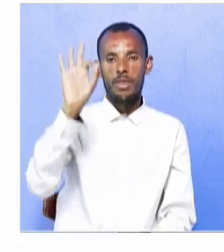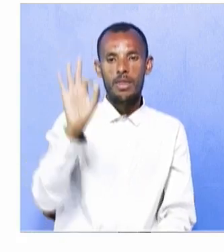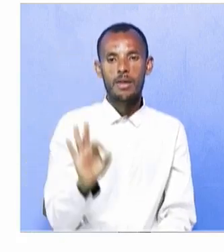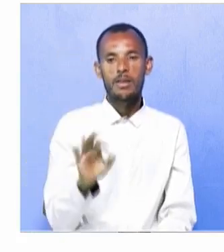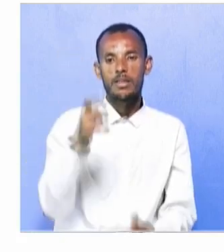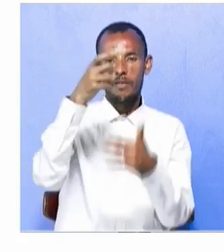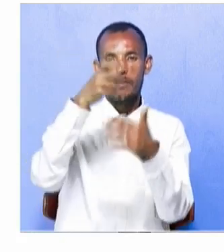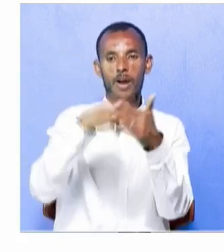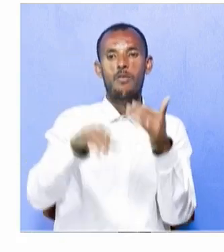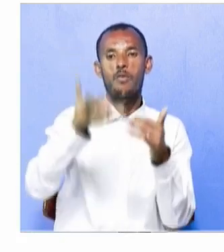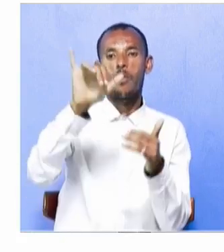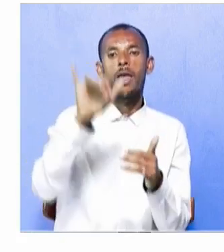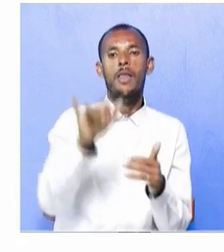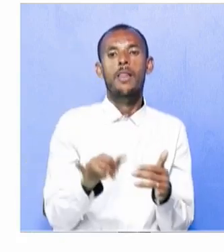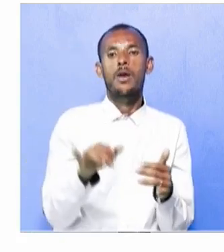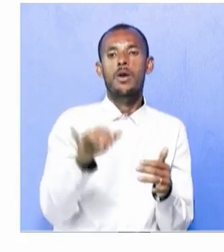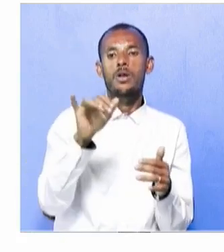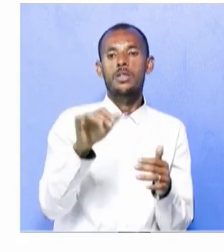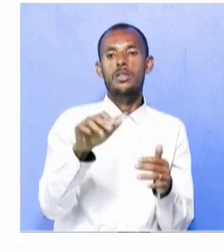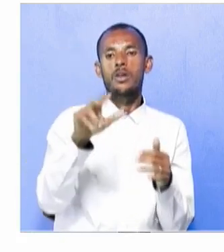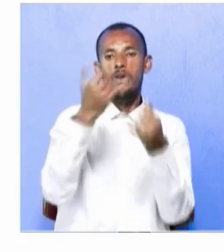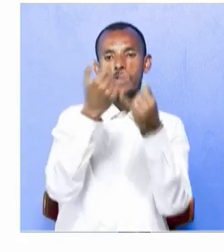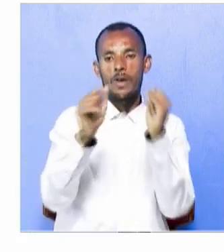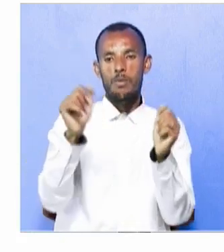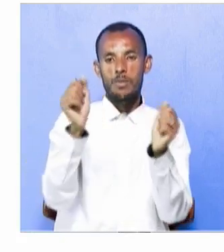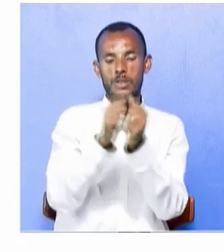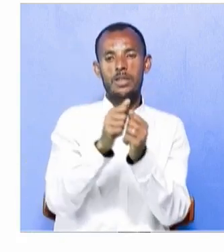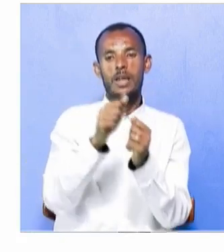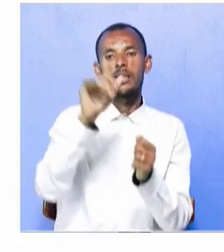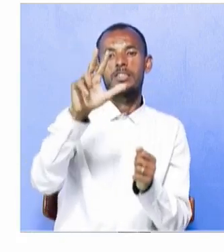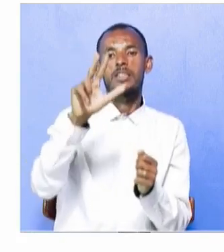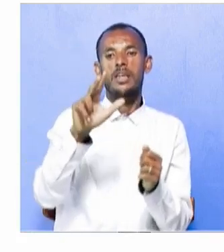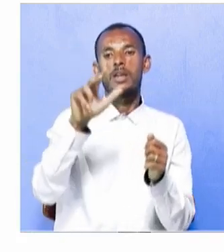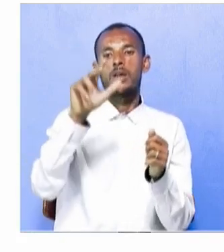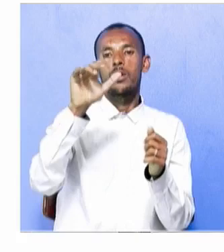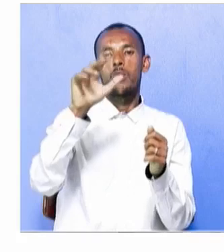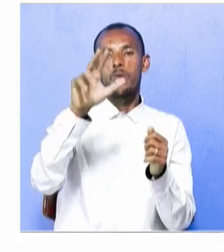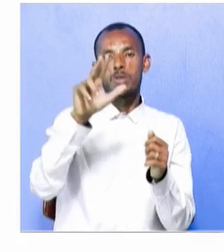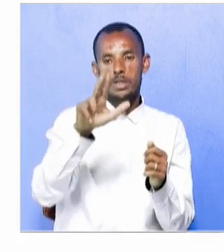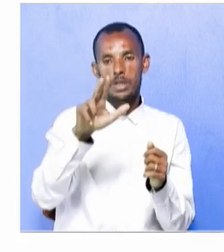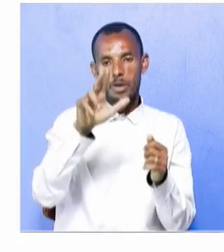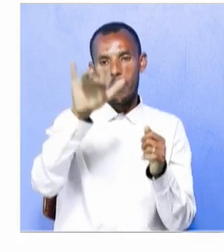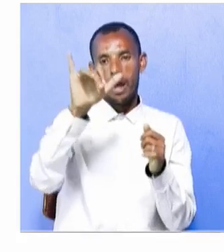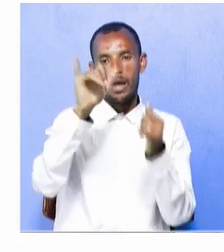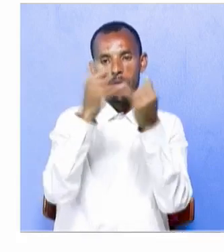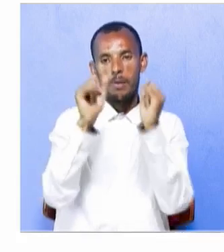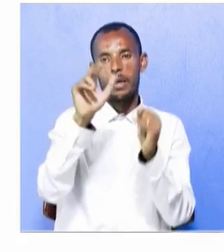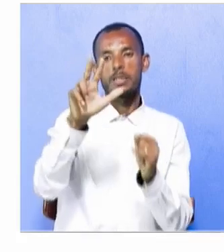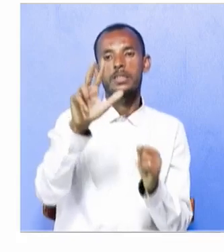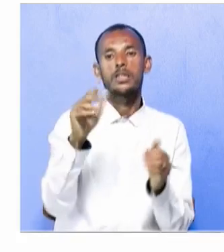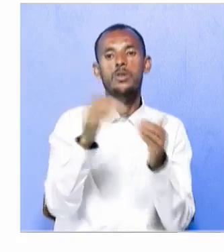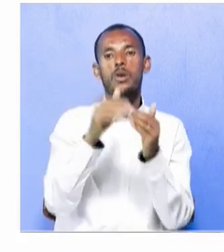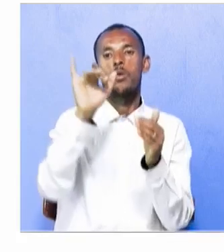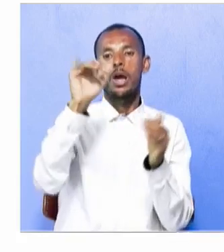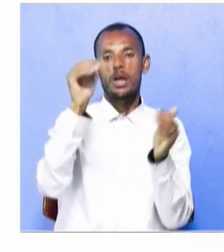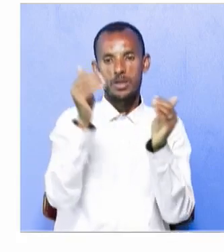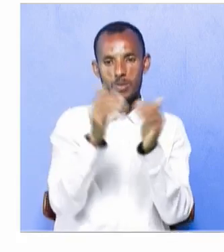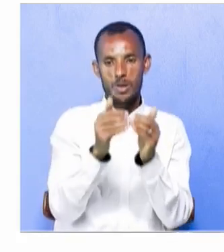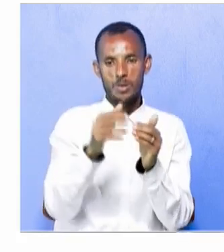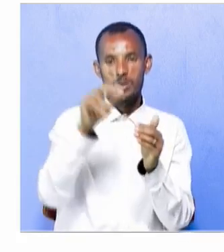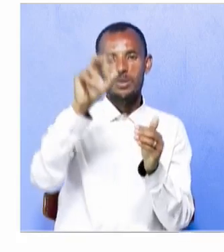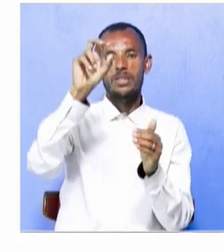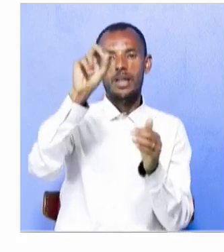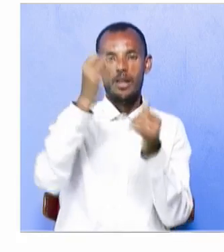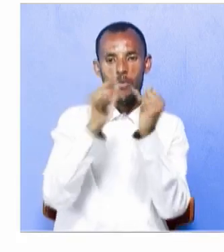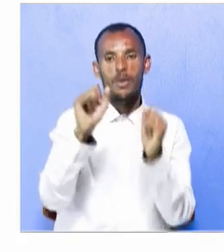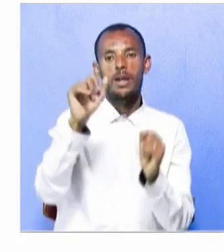value of y. So whenever you divide both sides by 3, okay, you get y value, which is